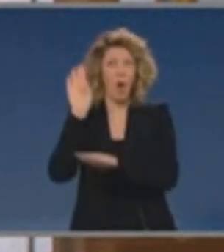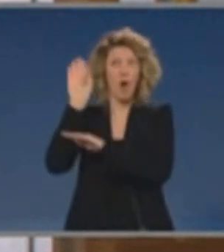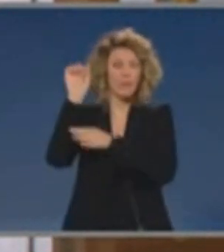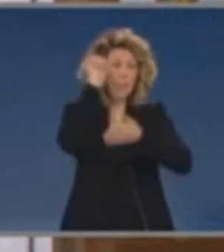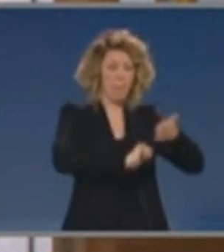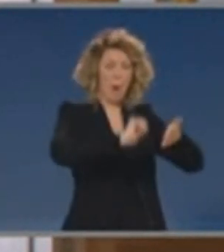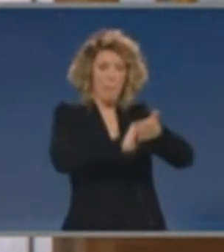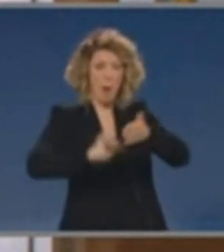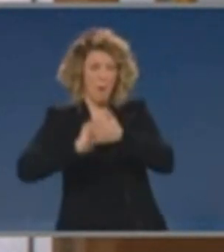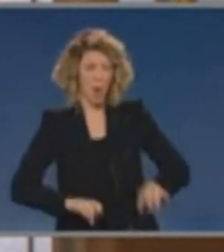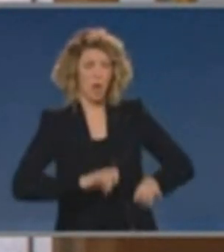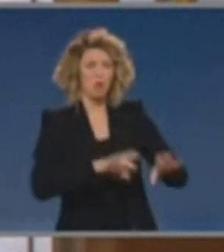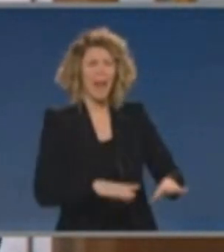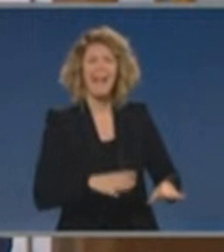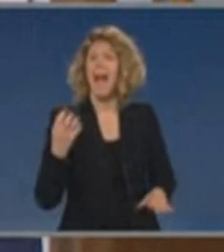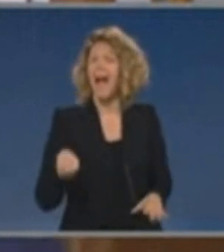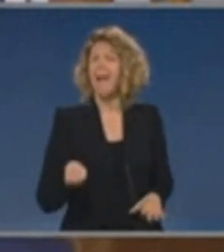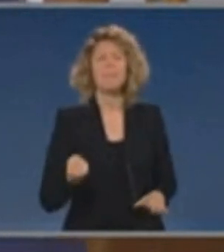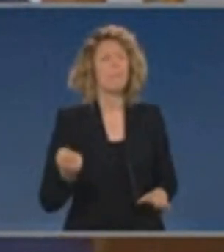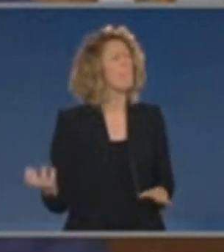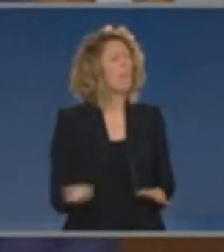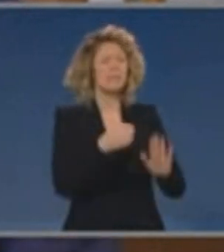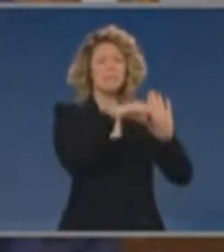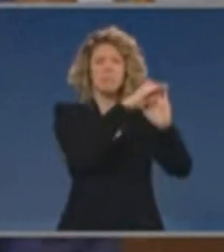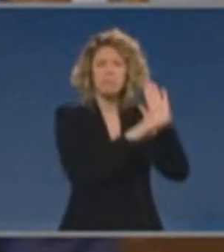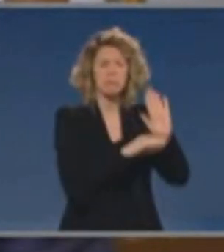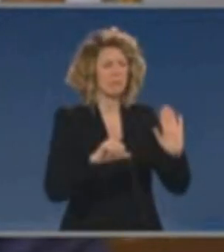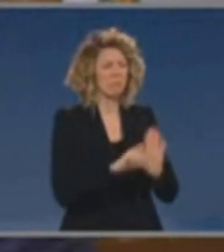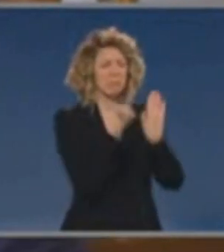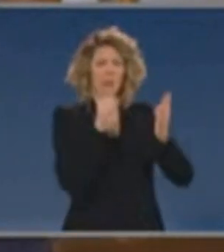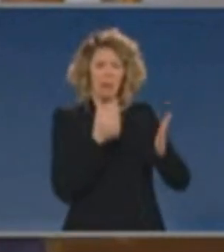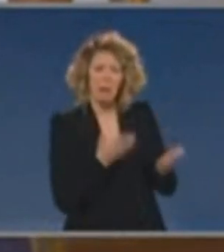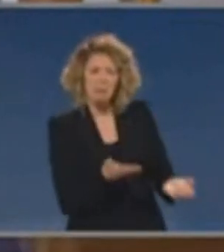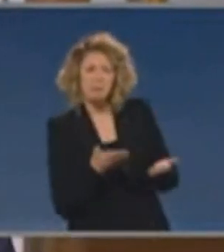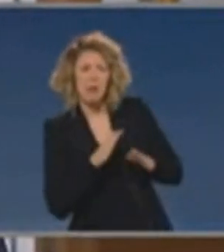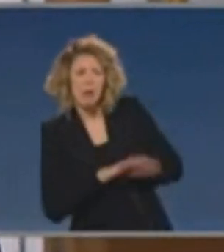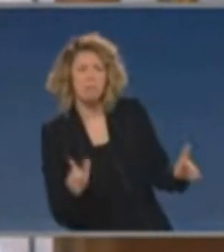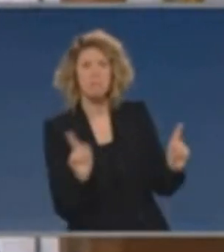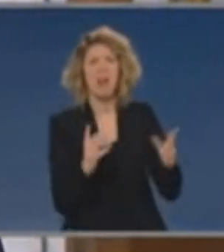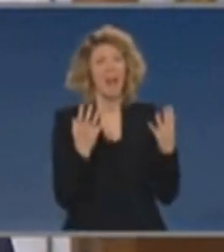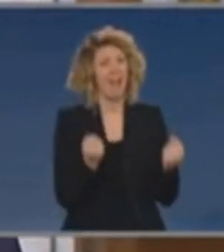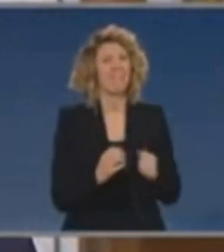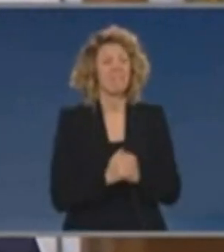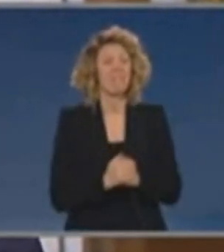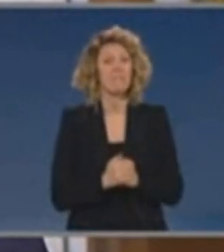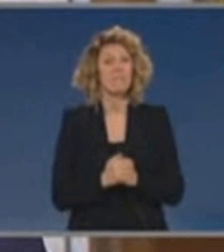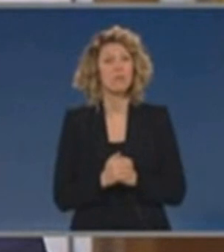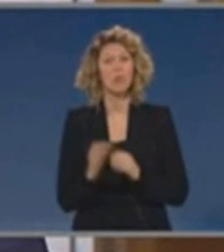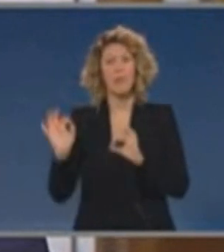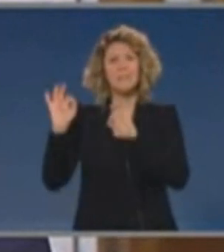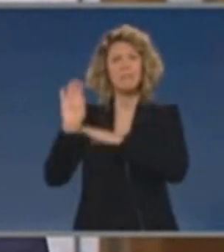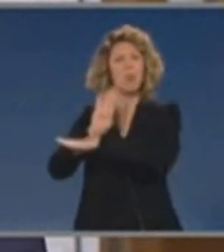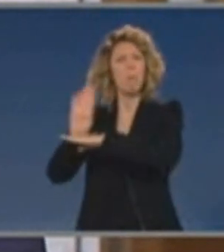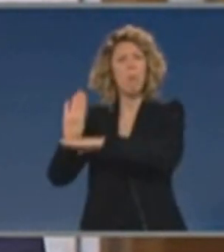year had conditions attached. The Foreign Investment Review Board has currently more